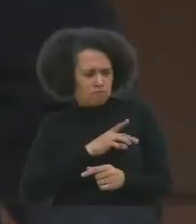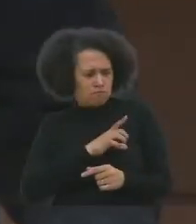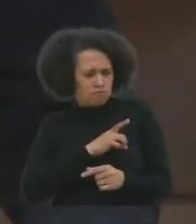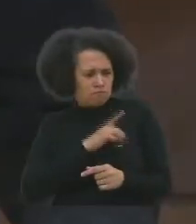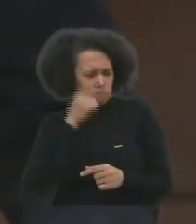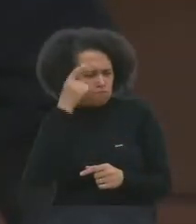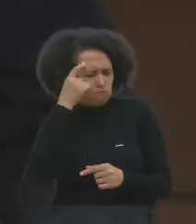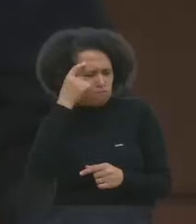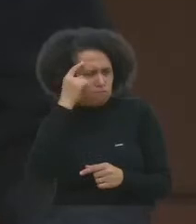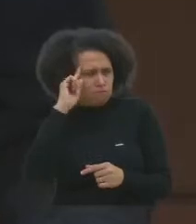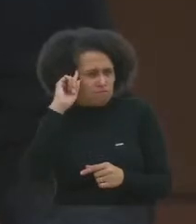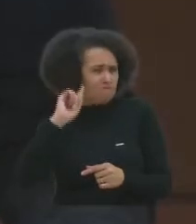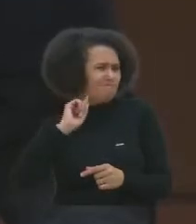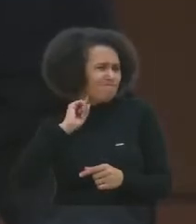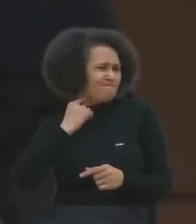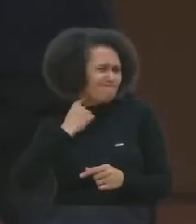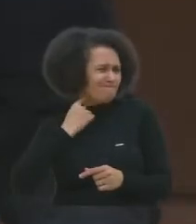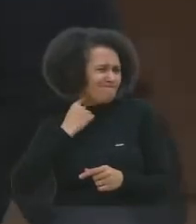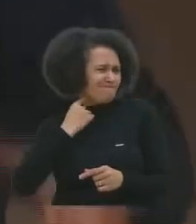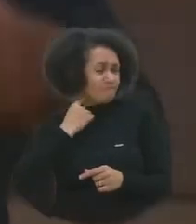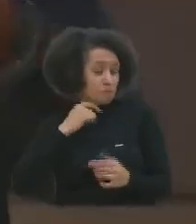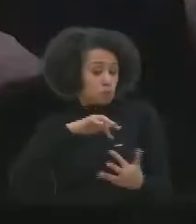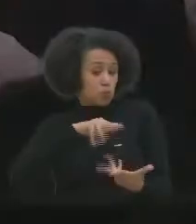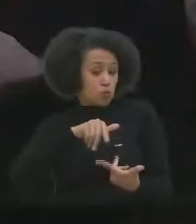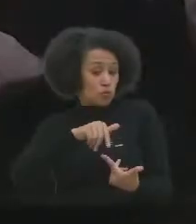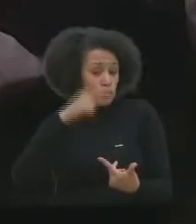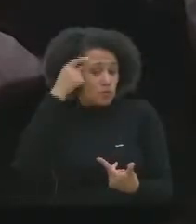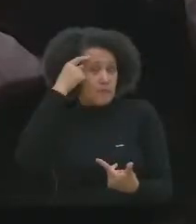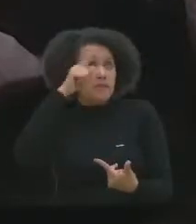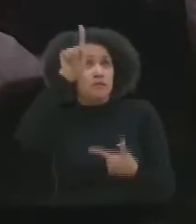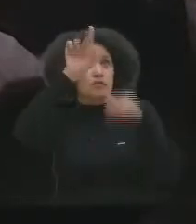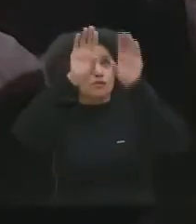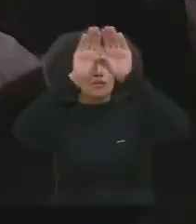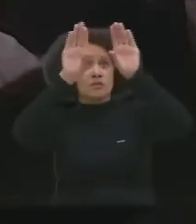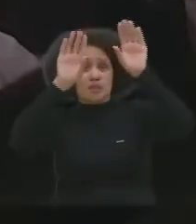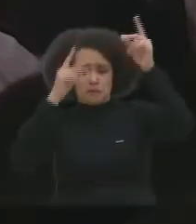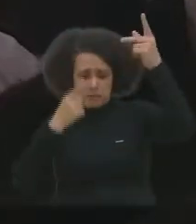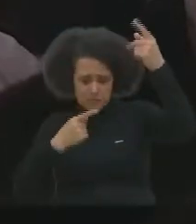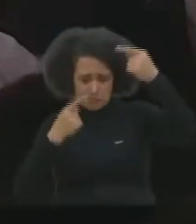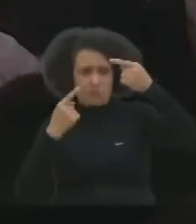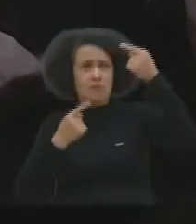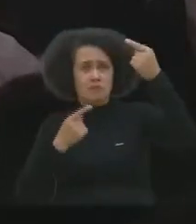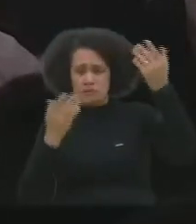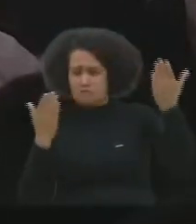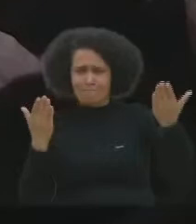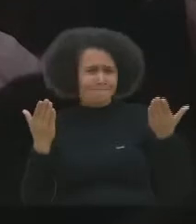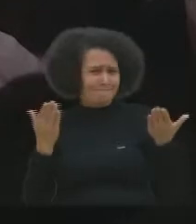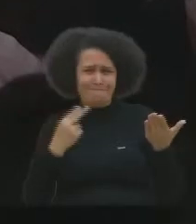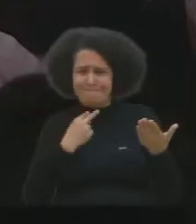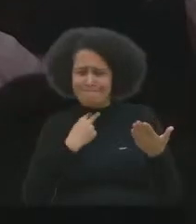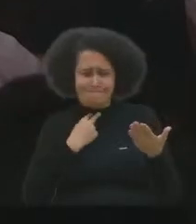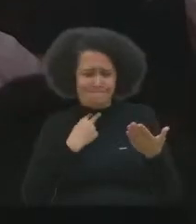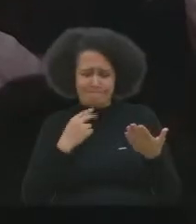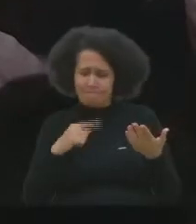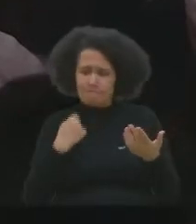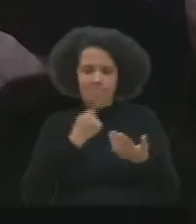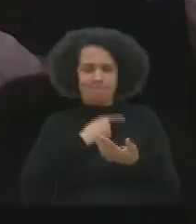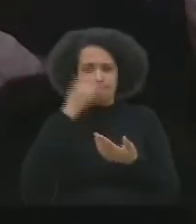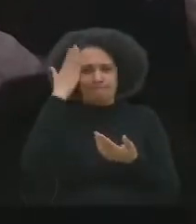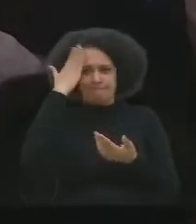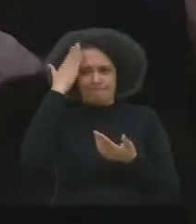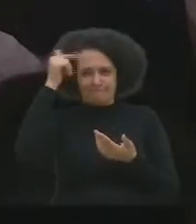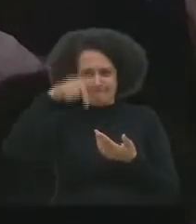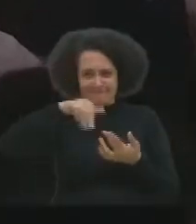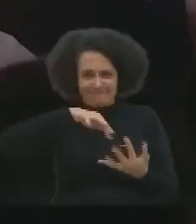mundo e uma mente no céu. We all know there's this war going on within ourselves. Nós sabemos que este